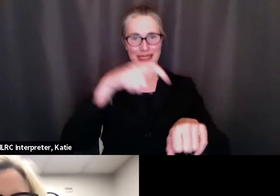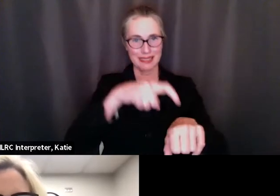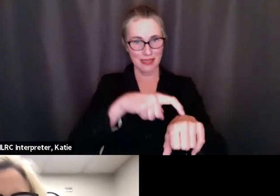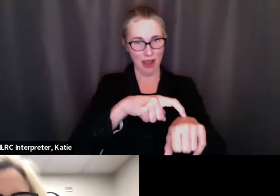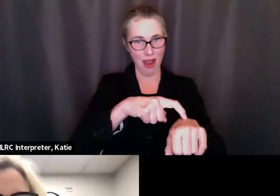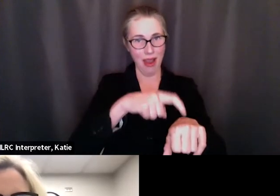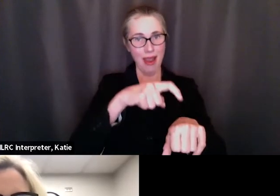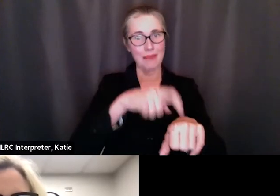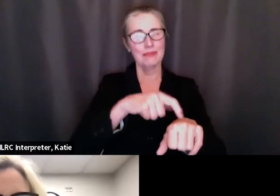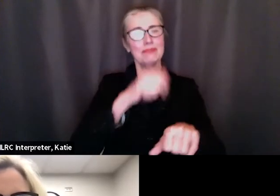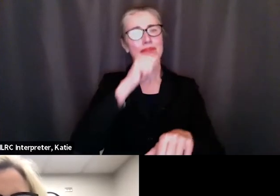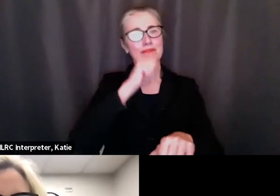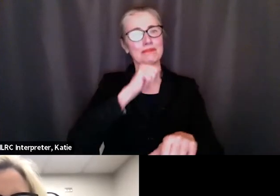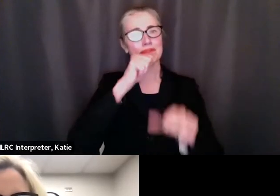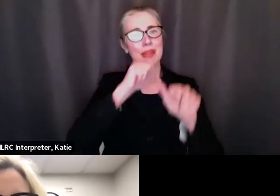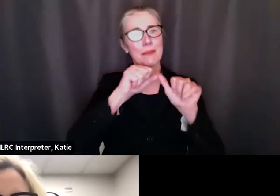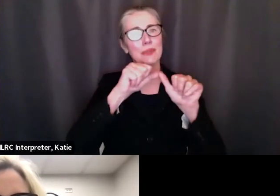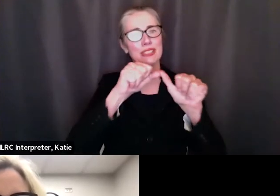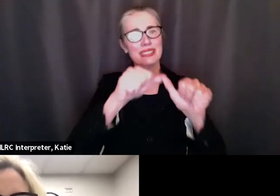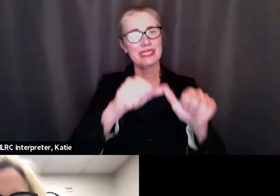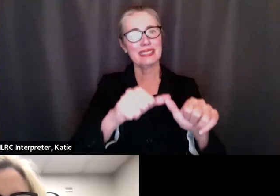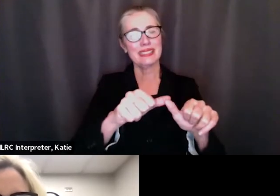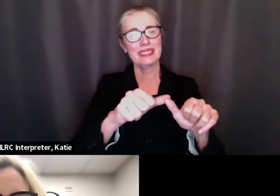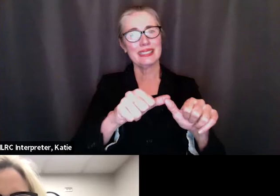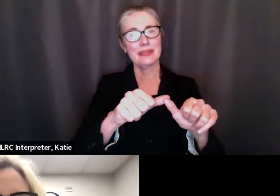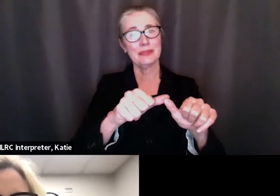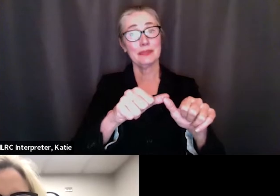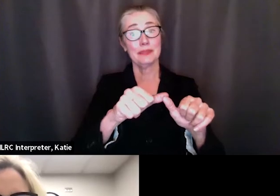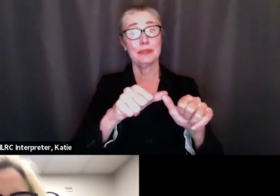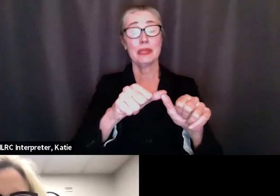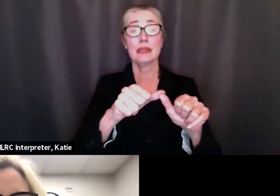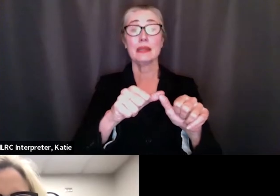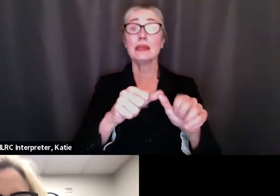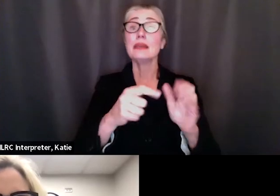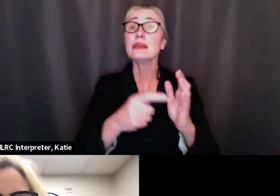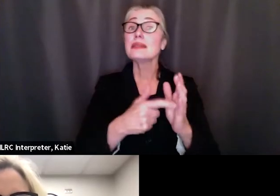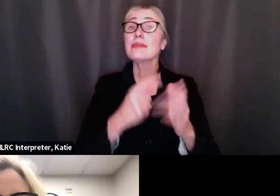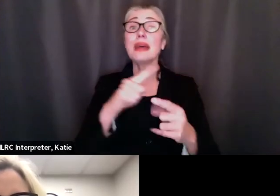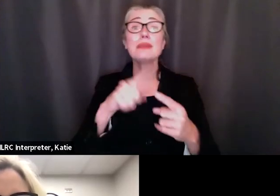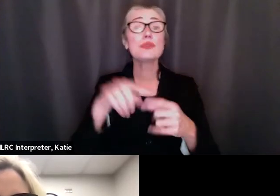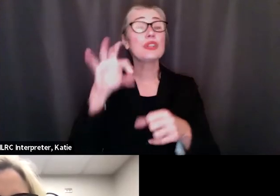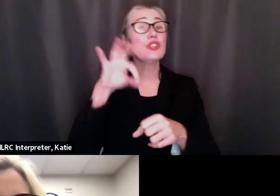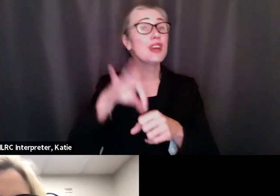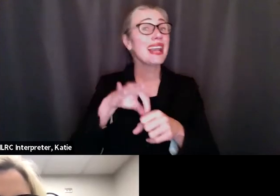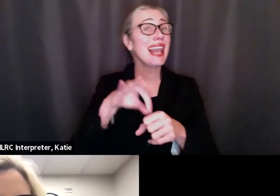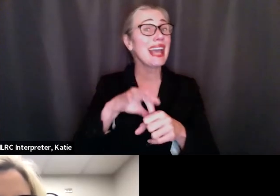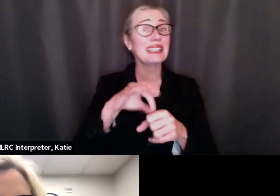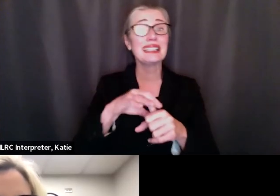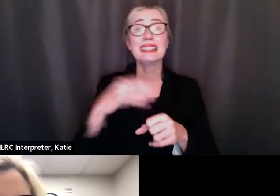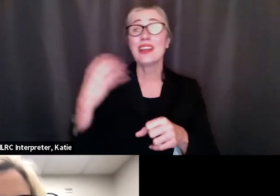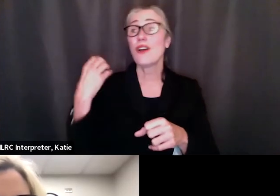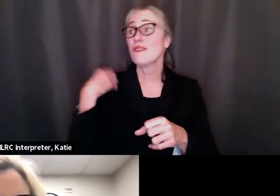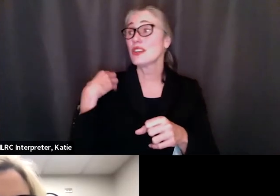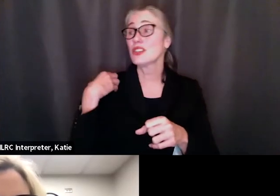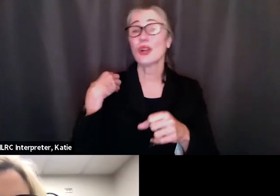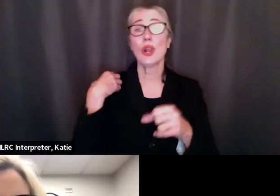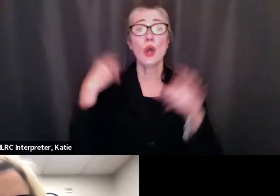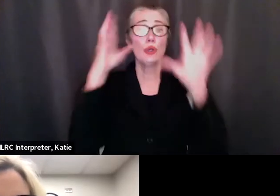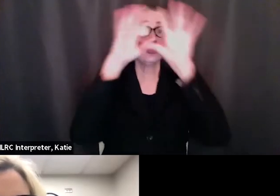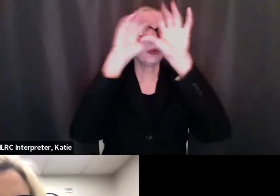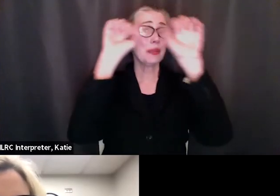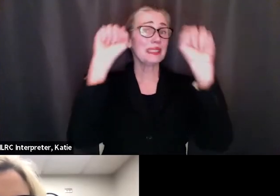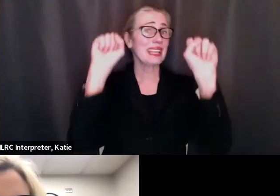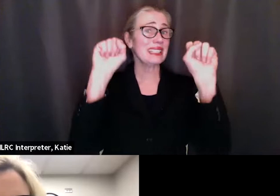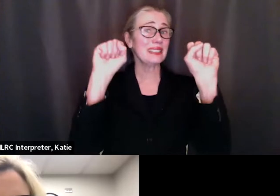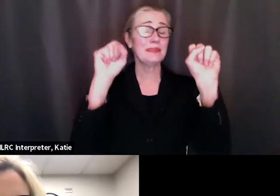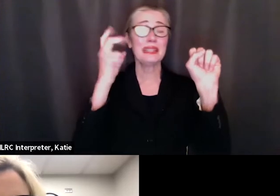persistence and that uh sometimes as elected officials or superintendents or others we may not